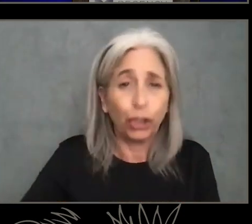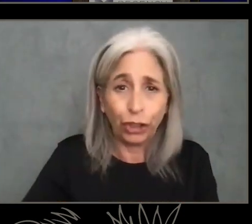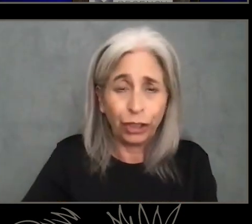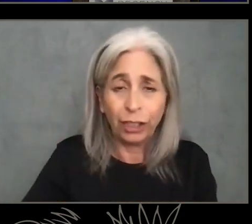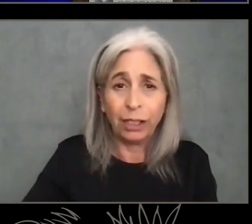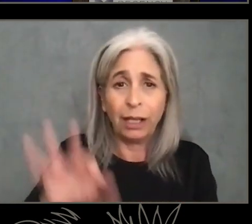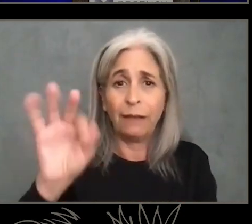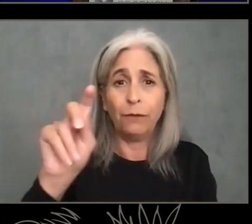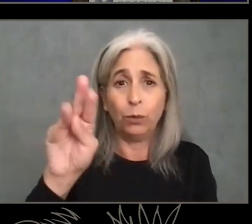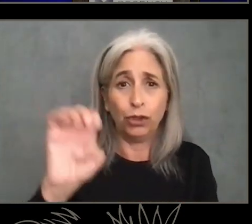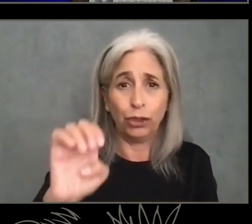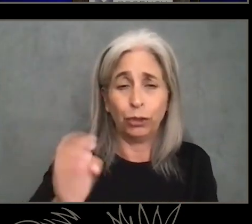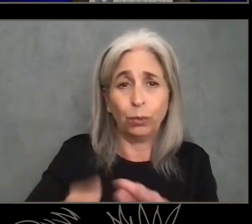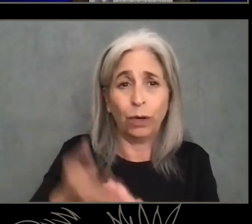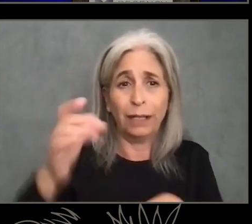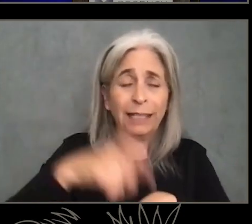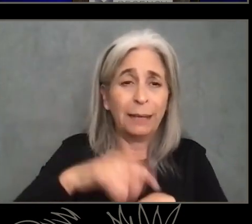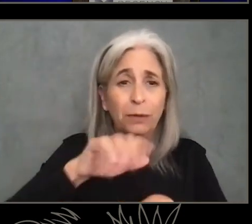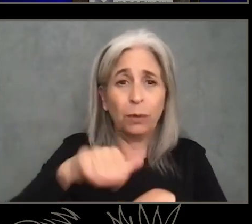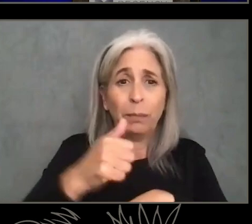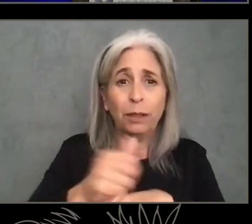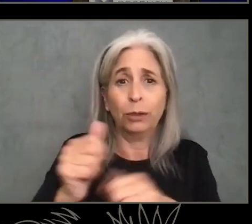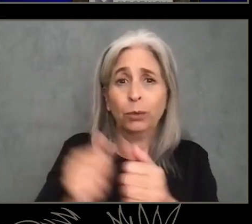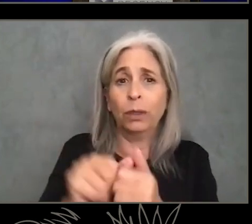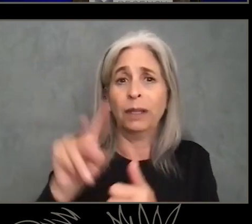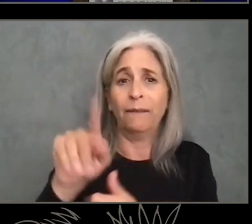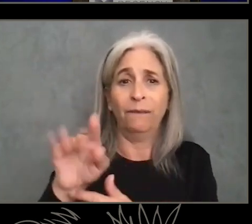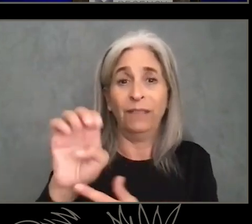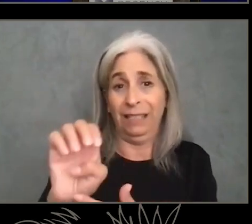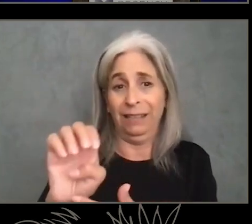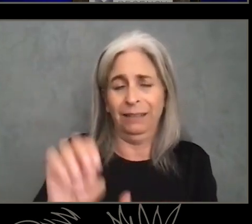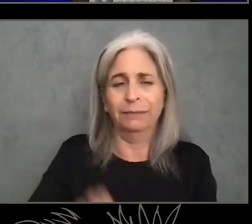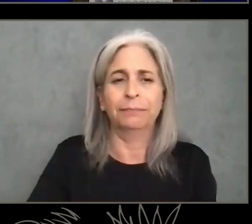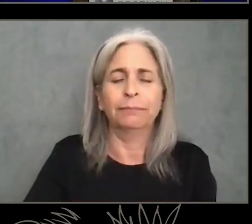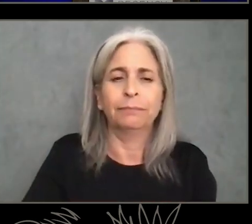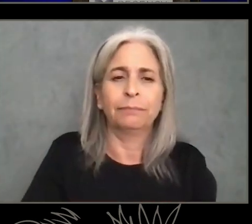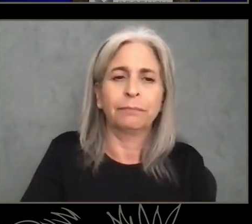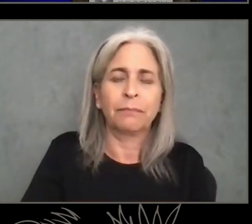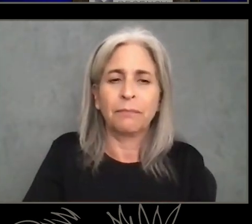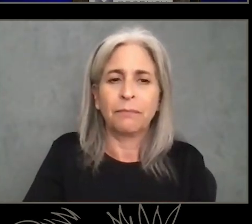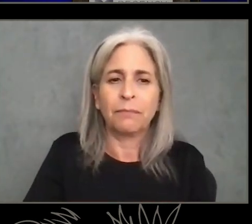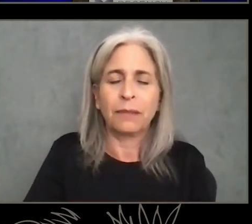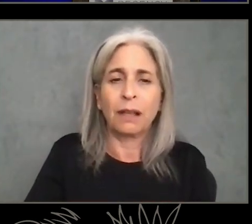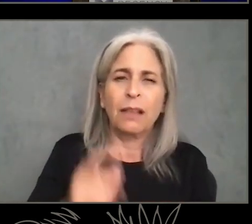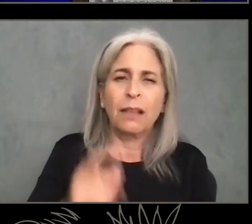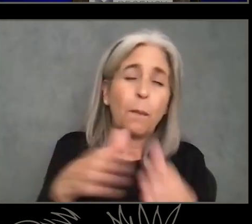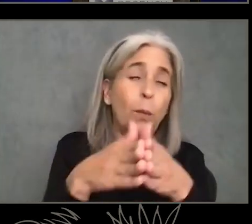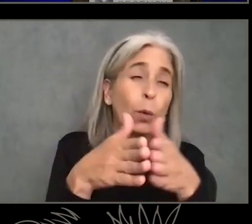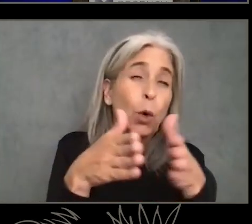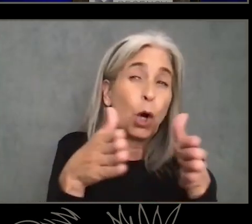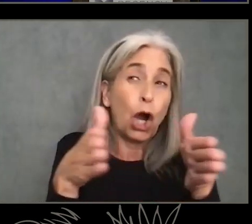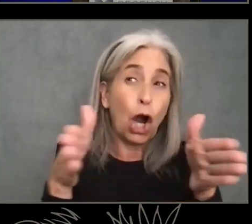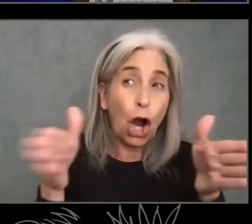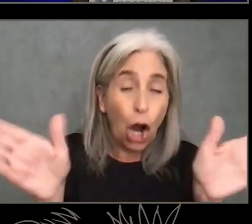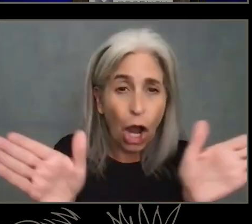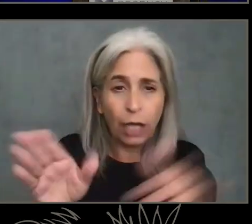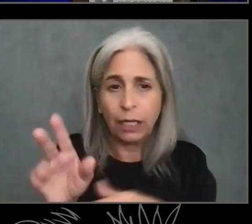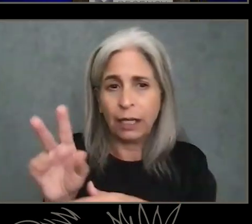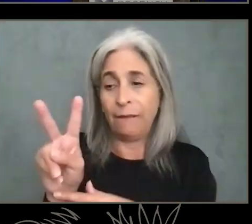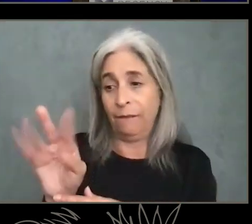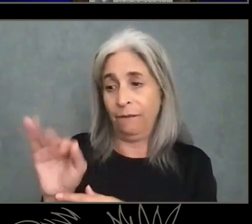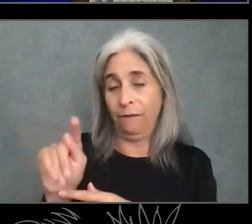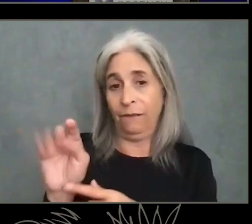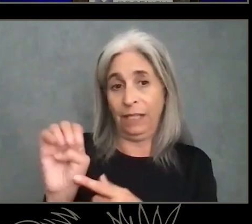future runtimes that they want to build with Vite. So this brought the Vite